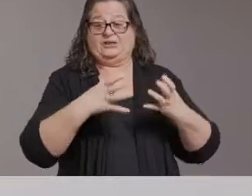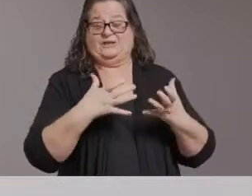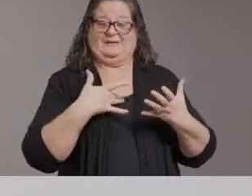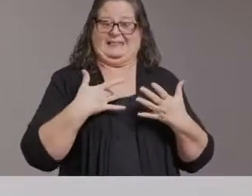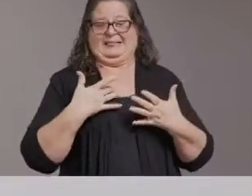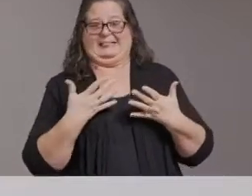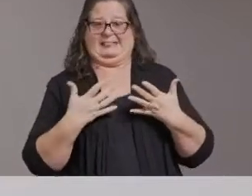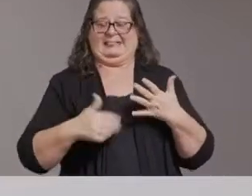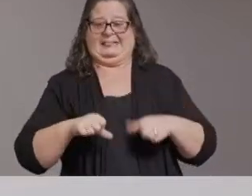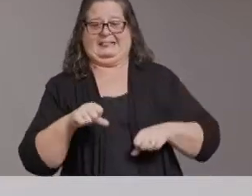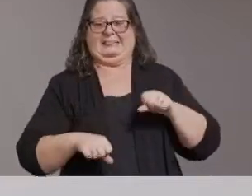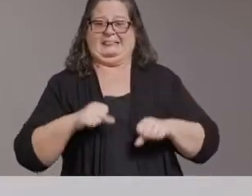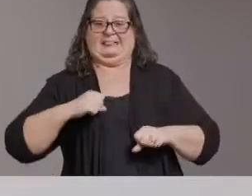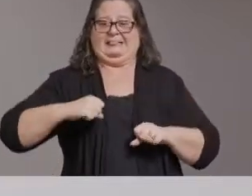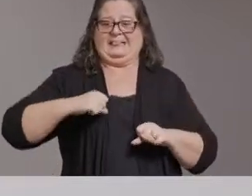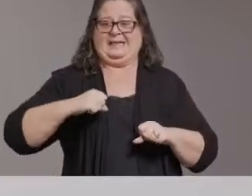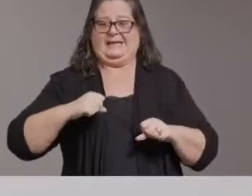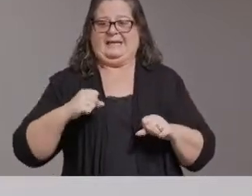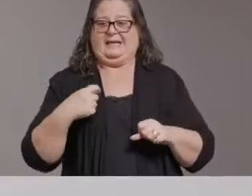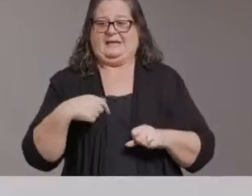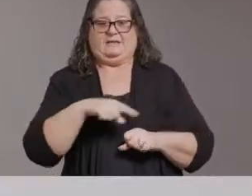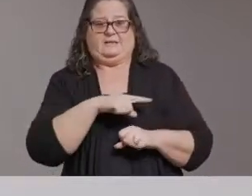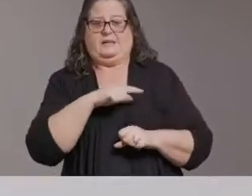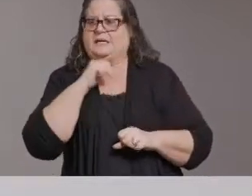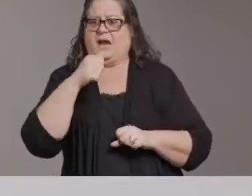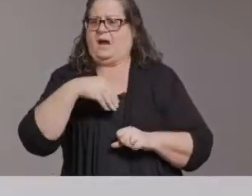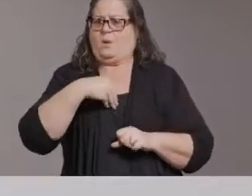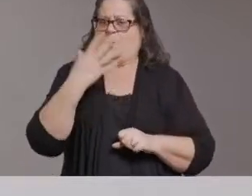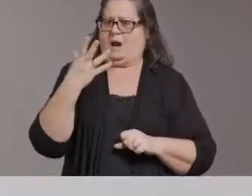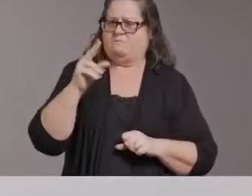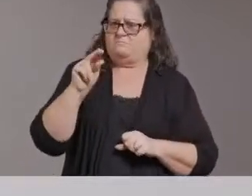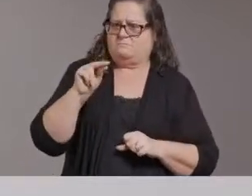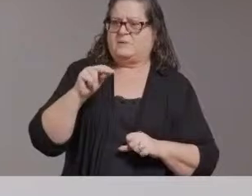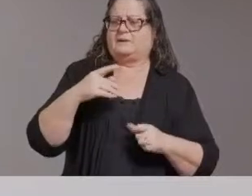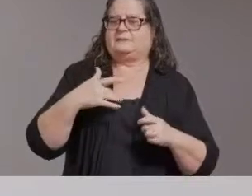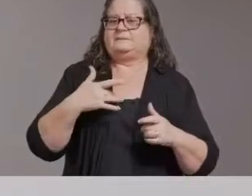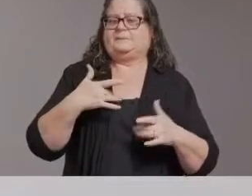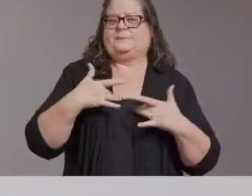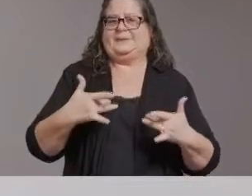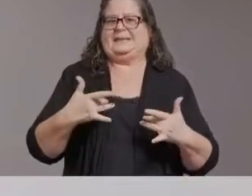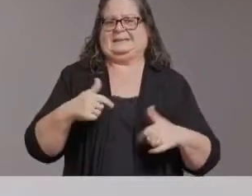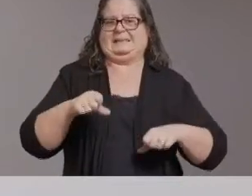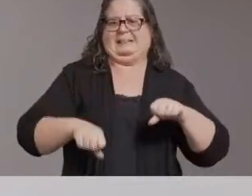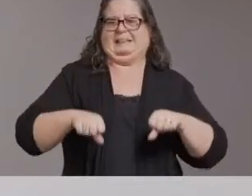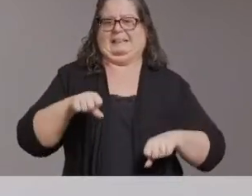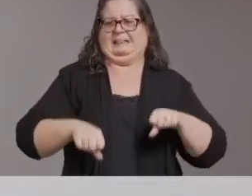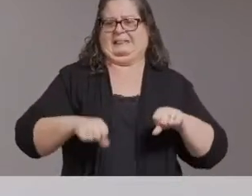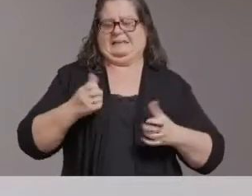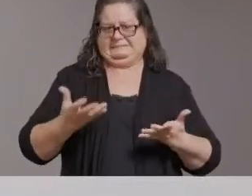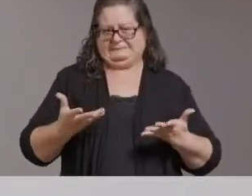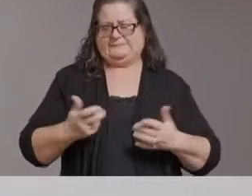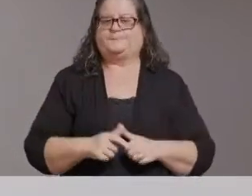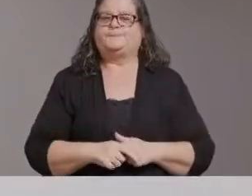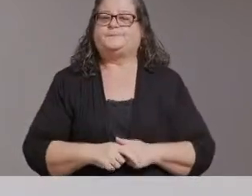beyond Anglo-Saxon white have shown hesitancy, not only getting themselves vaccinated, but